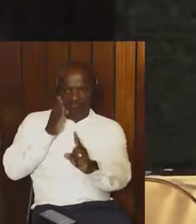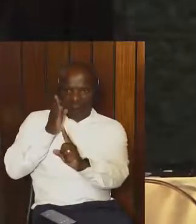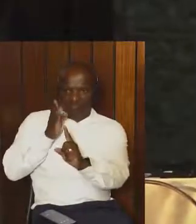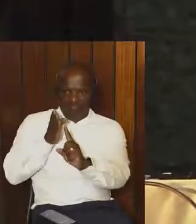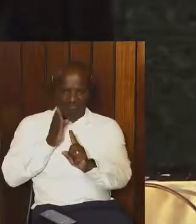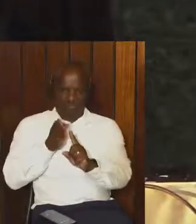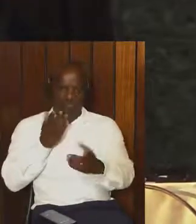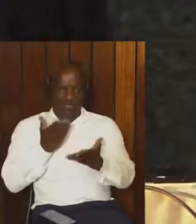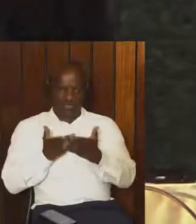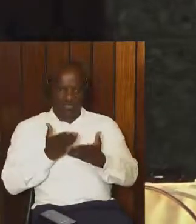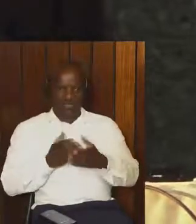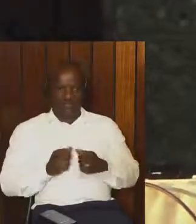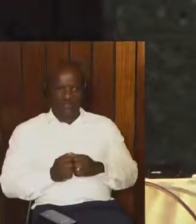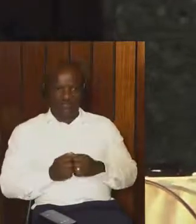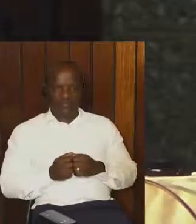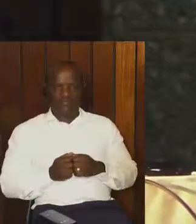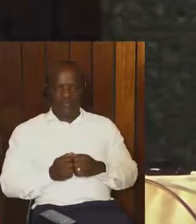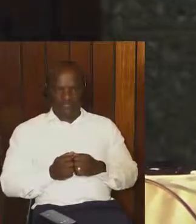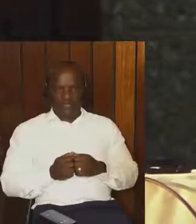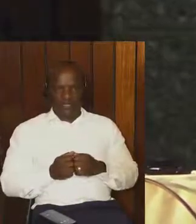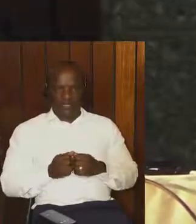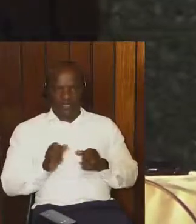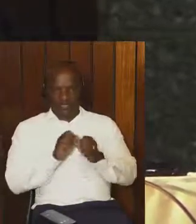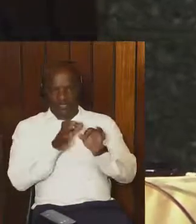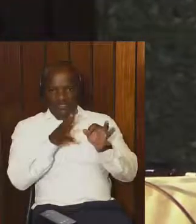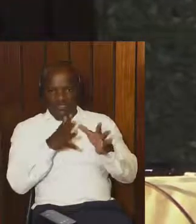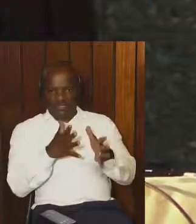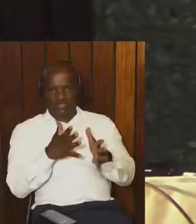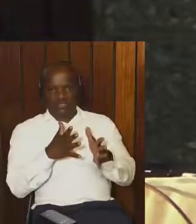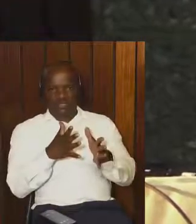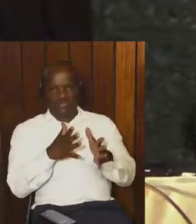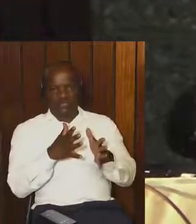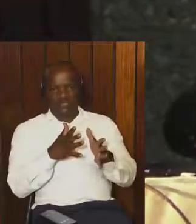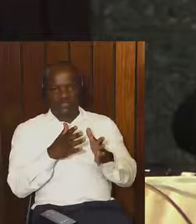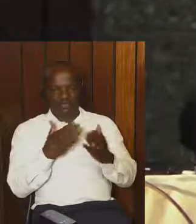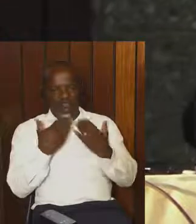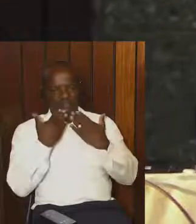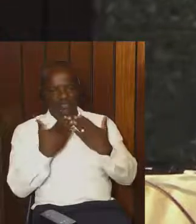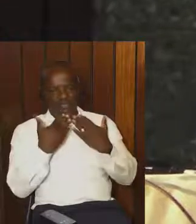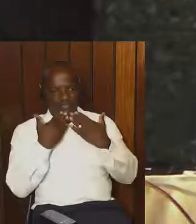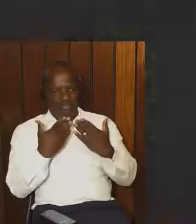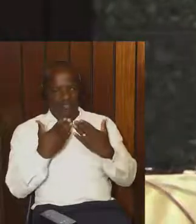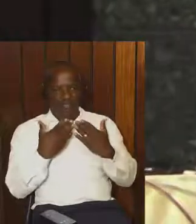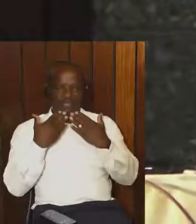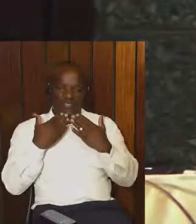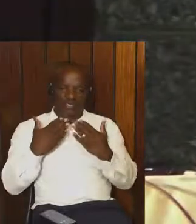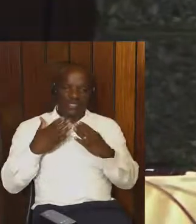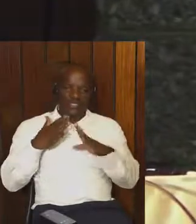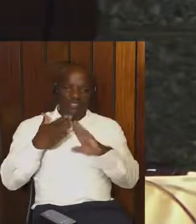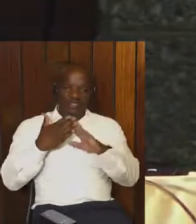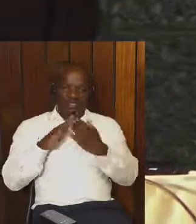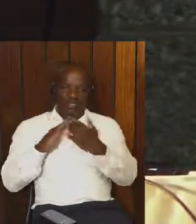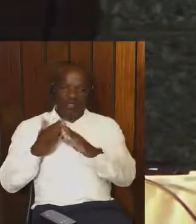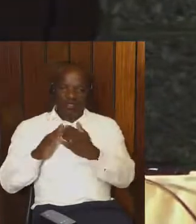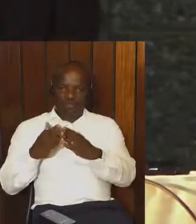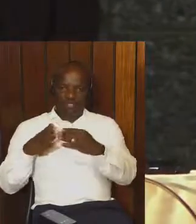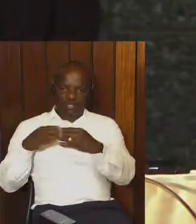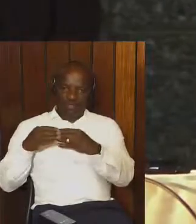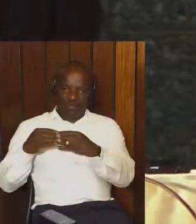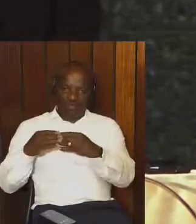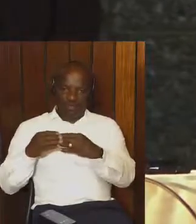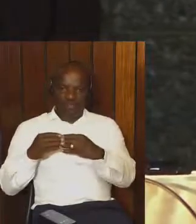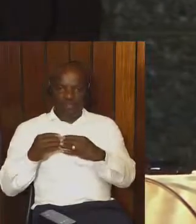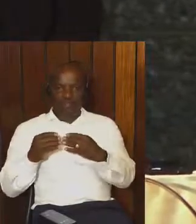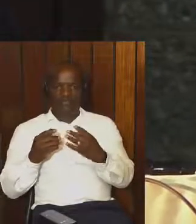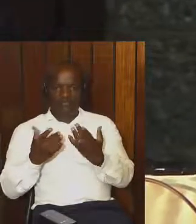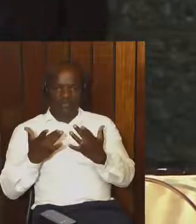Thanks. Chairperson, thank you very much. And I think thank you very much to the community members that is raising these concerns